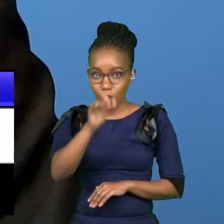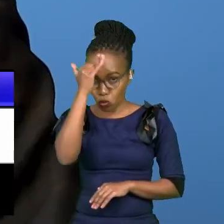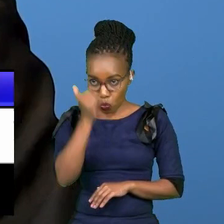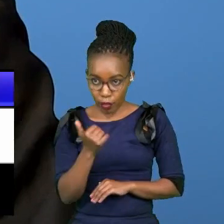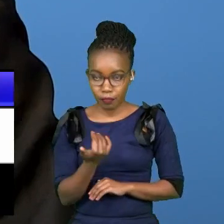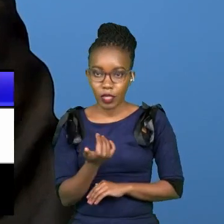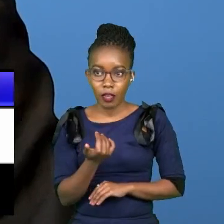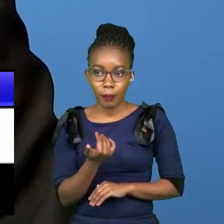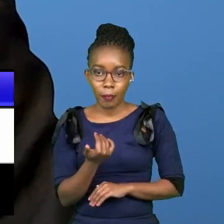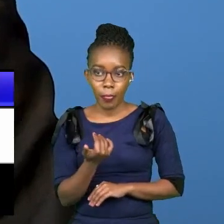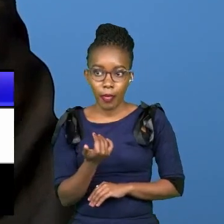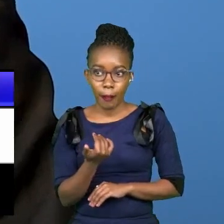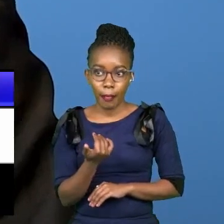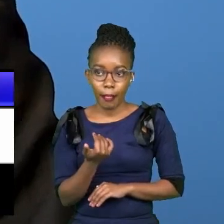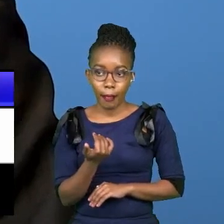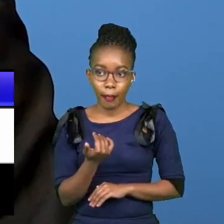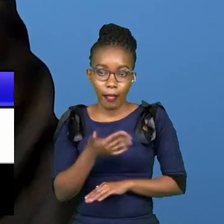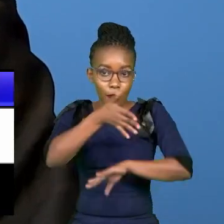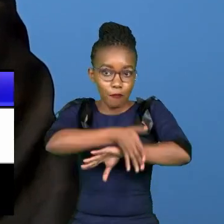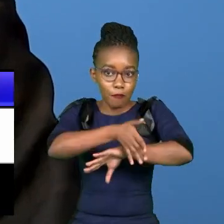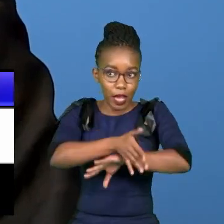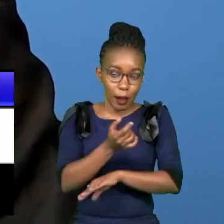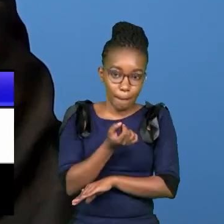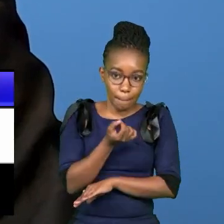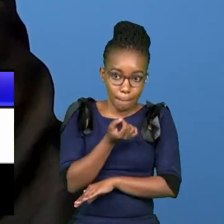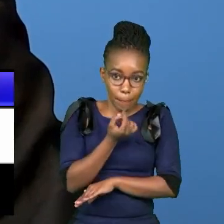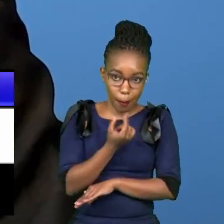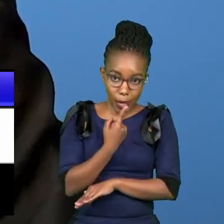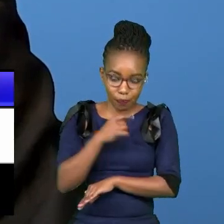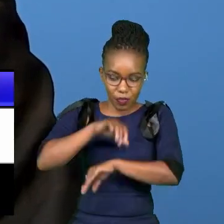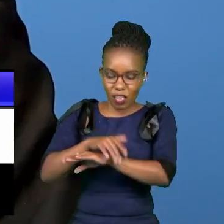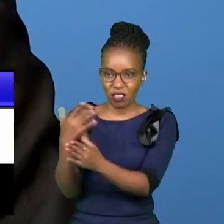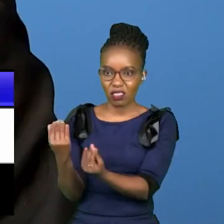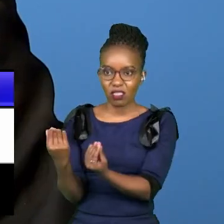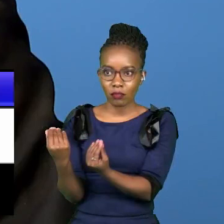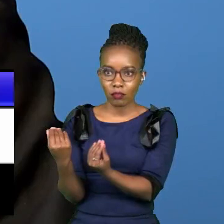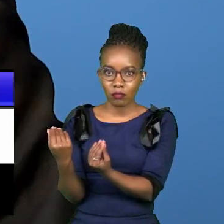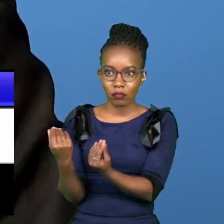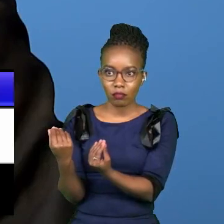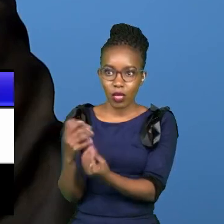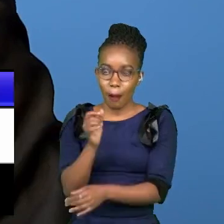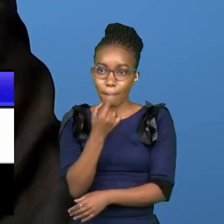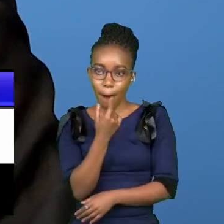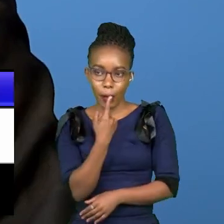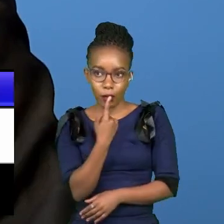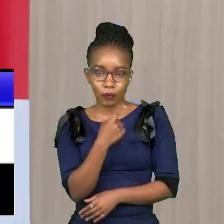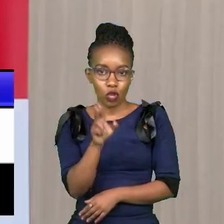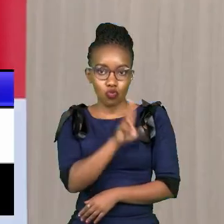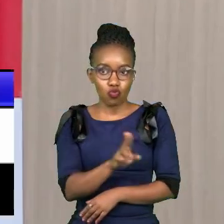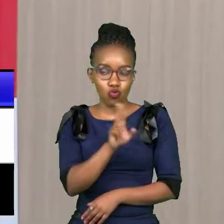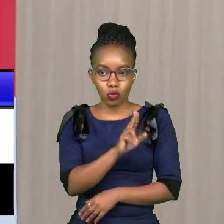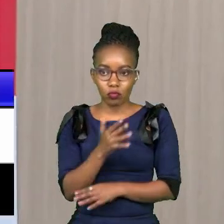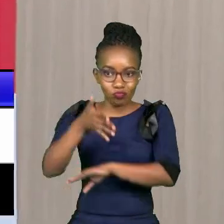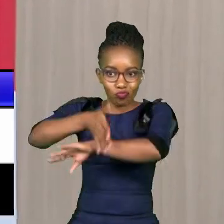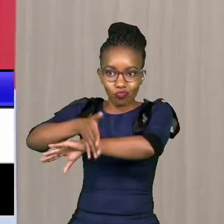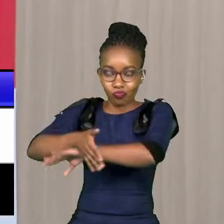that counterfeiters would go for it, especially if it is a painkillers, you know, the mostly commonly used medicines, they would go for it.